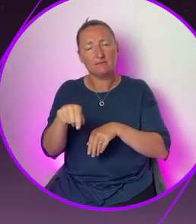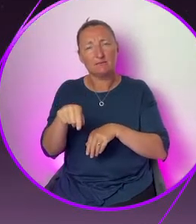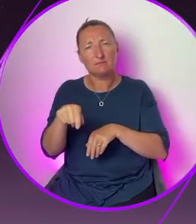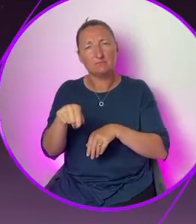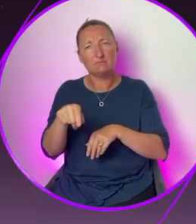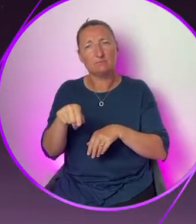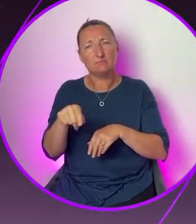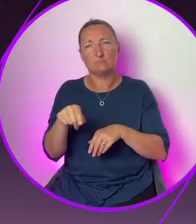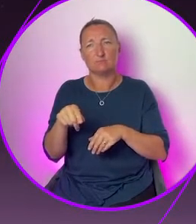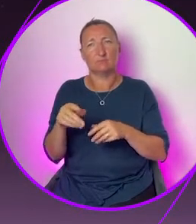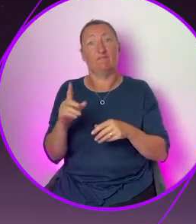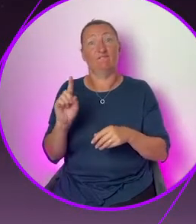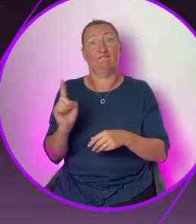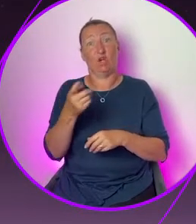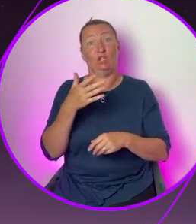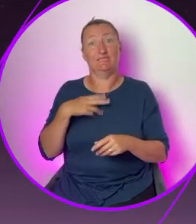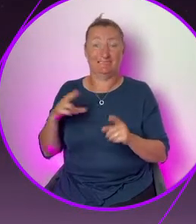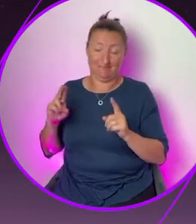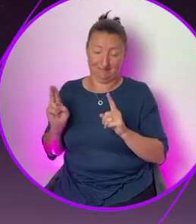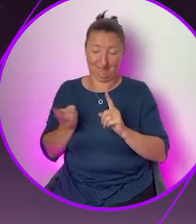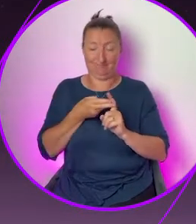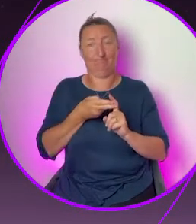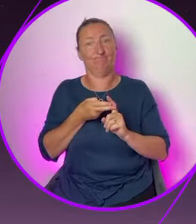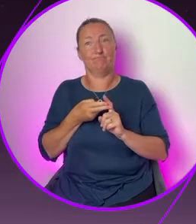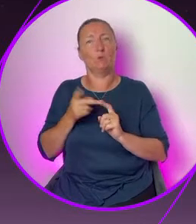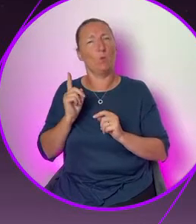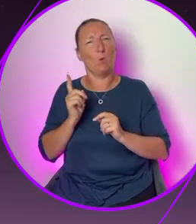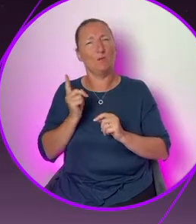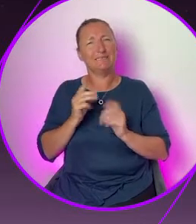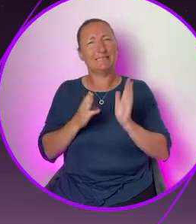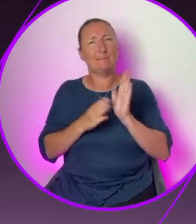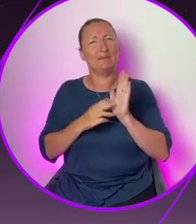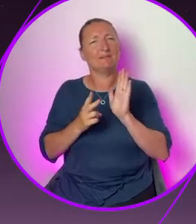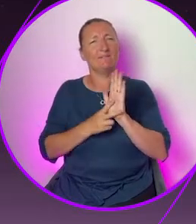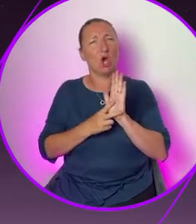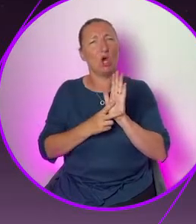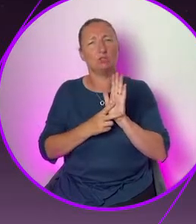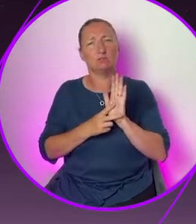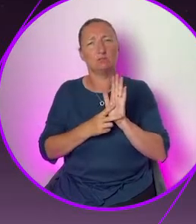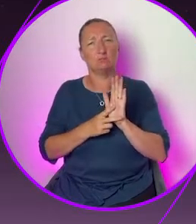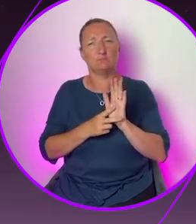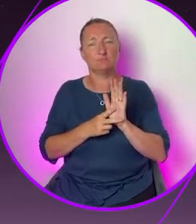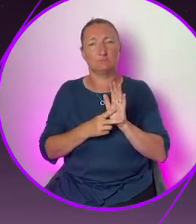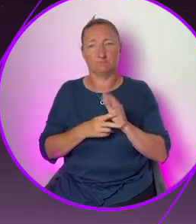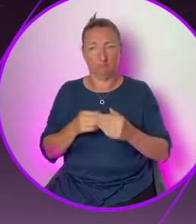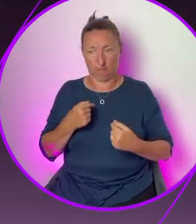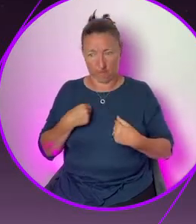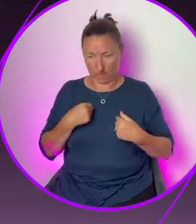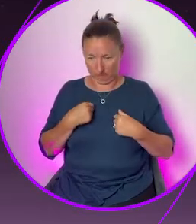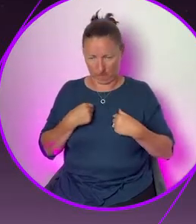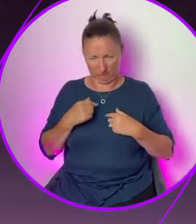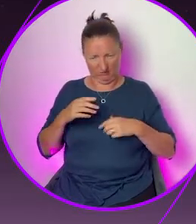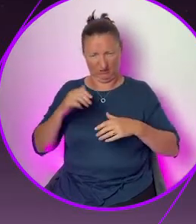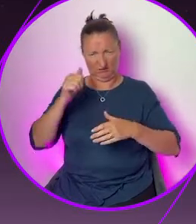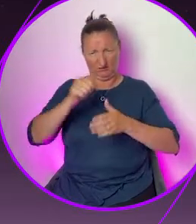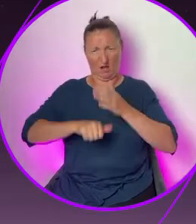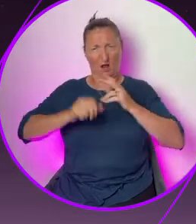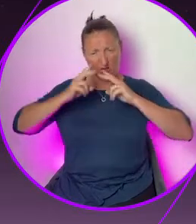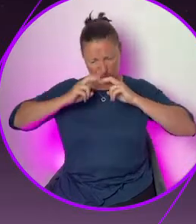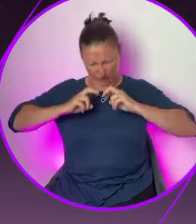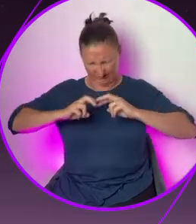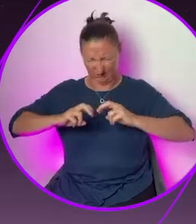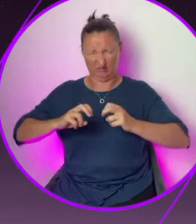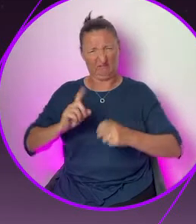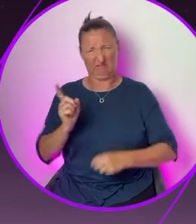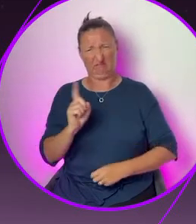the metaverse, and this is for the uninitiated, and I must admit that I was one of them at the start of this research process. So here